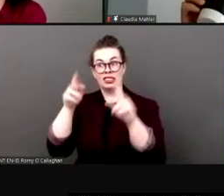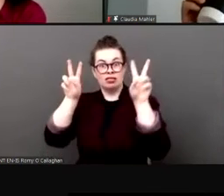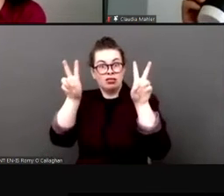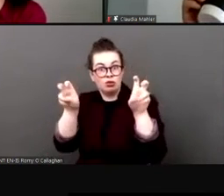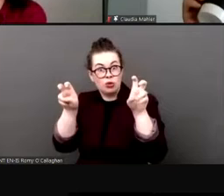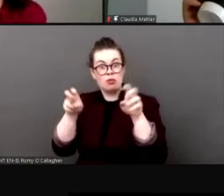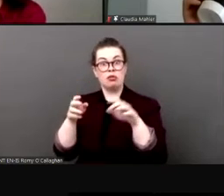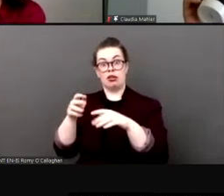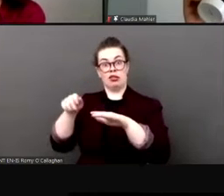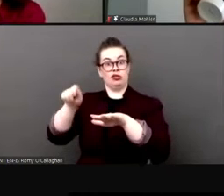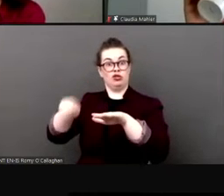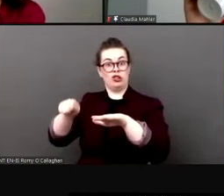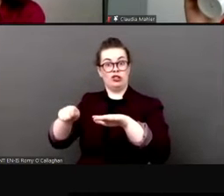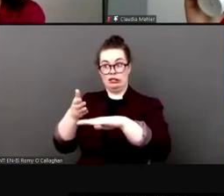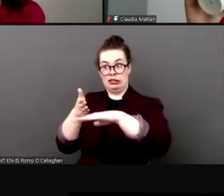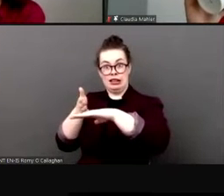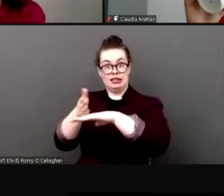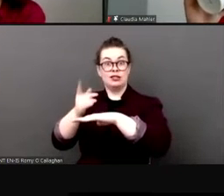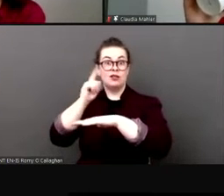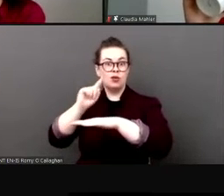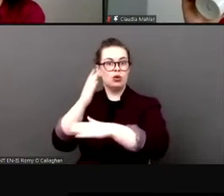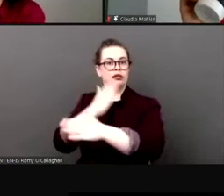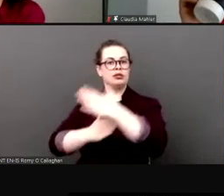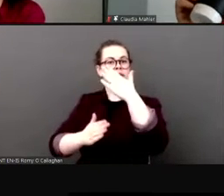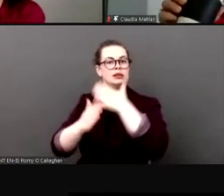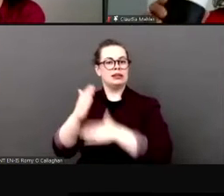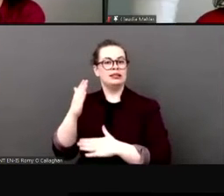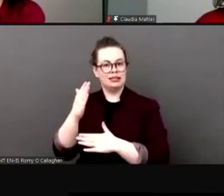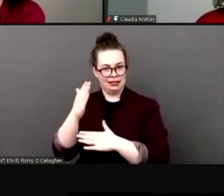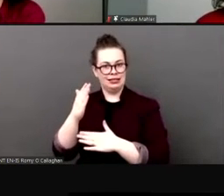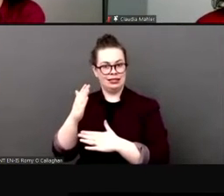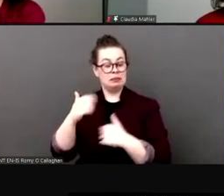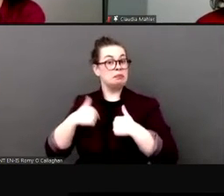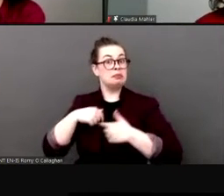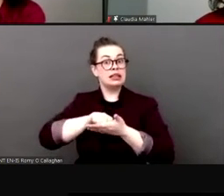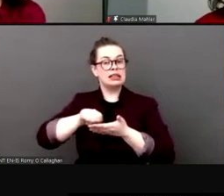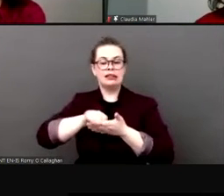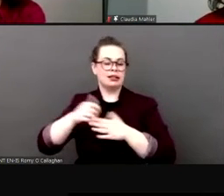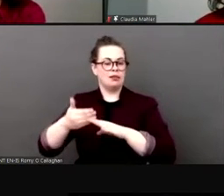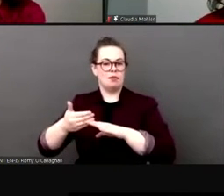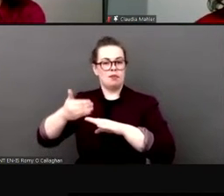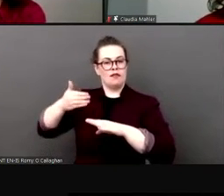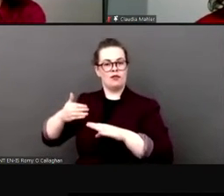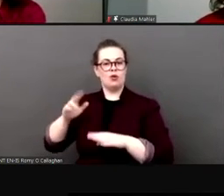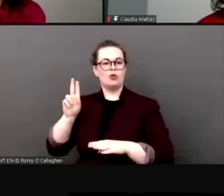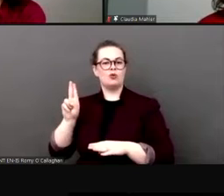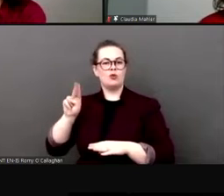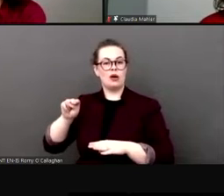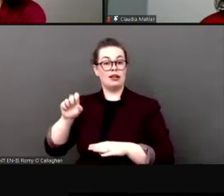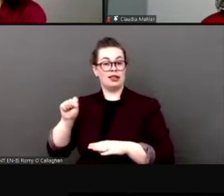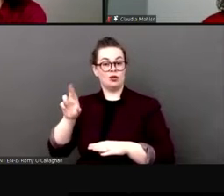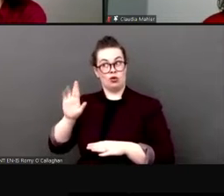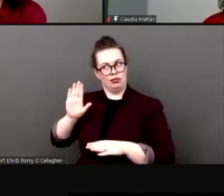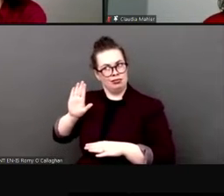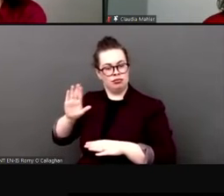last year under the aegis of my predecessor as UNSR. This would not have been